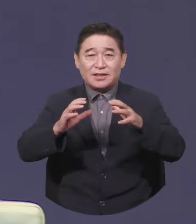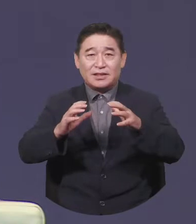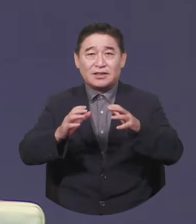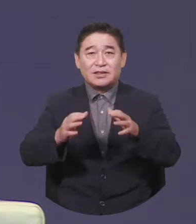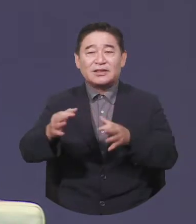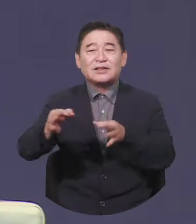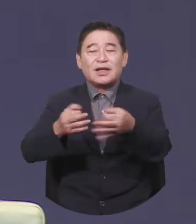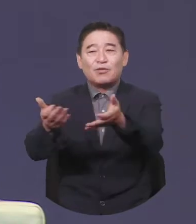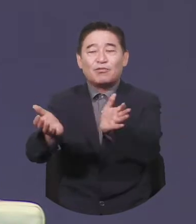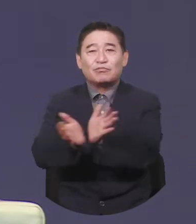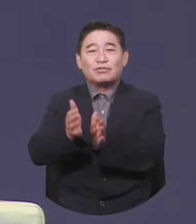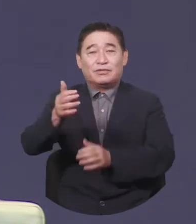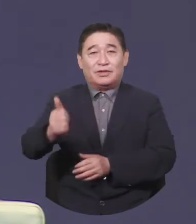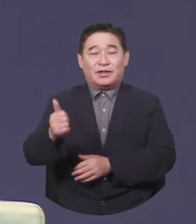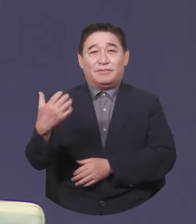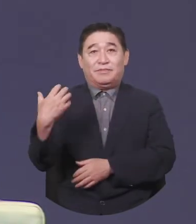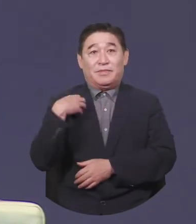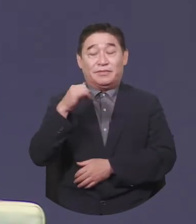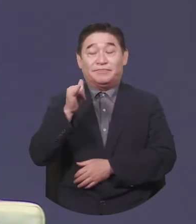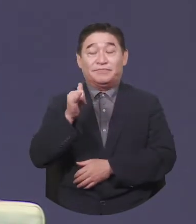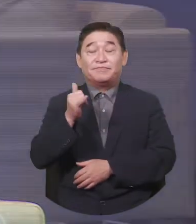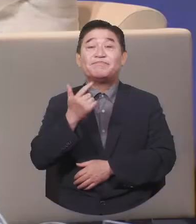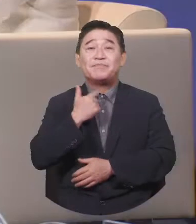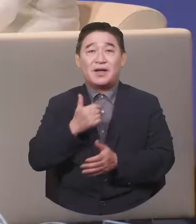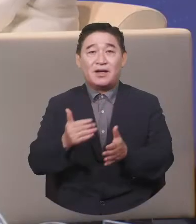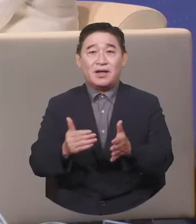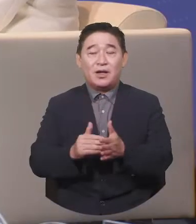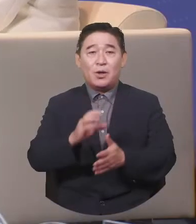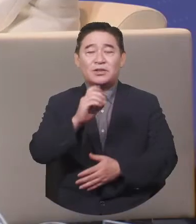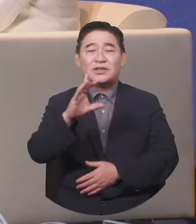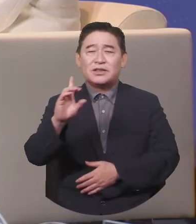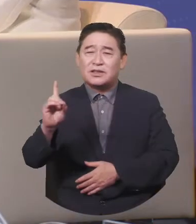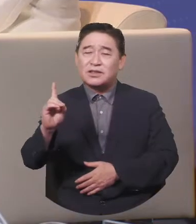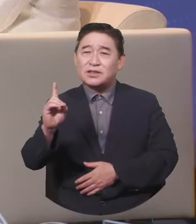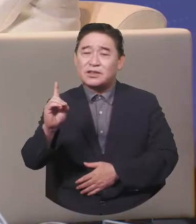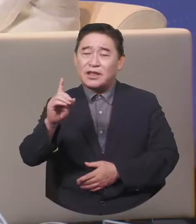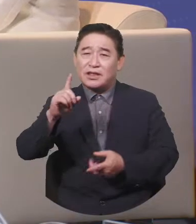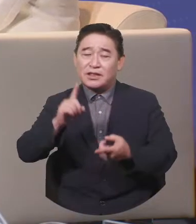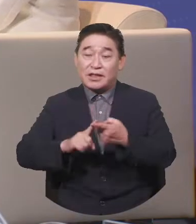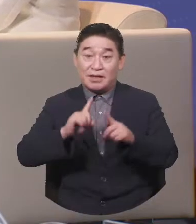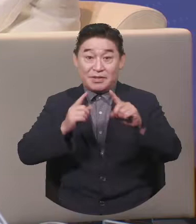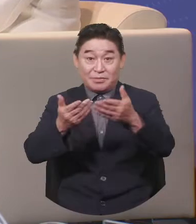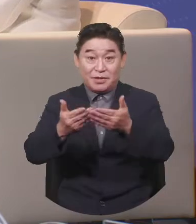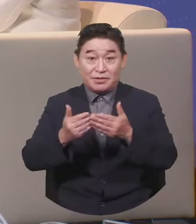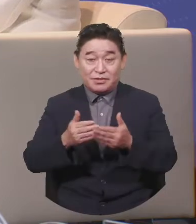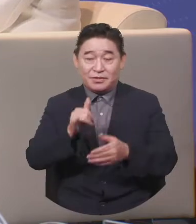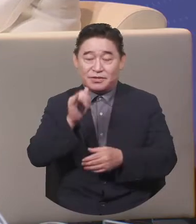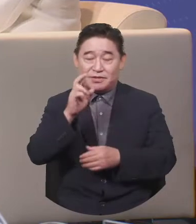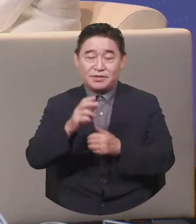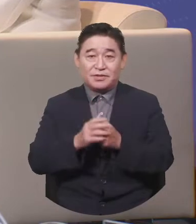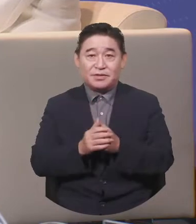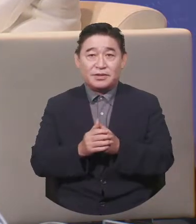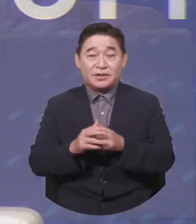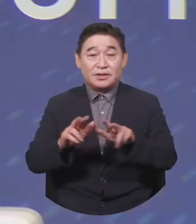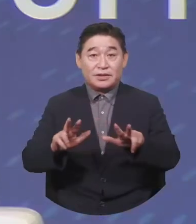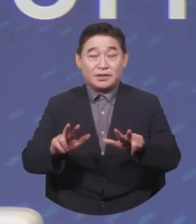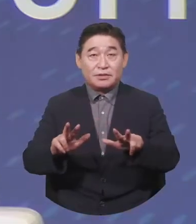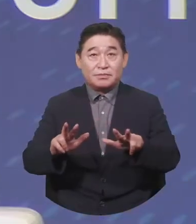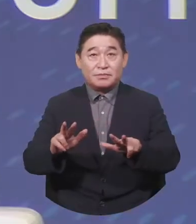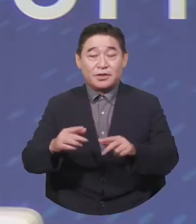some of the perspective from the, I think, OECD stance. Okay, without further ado, I will invite the first